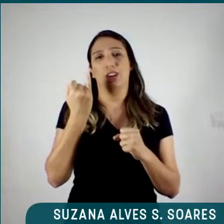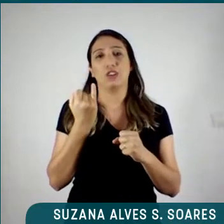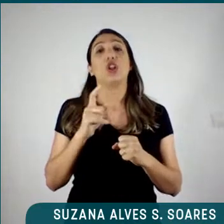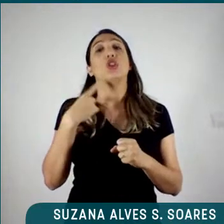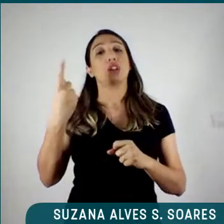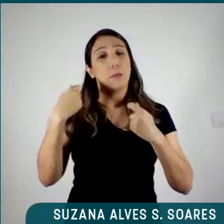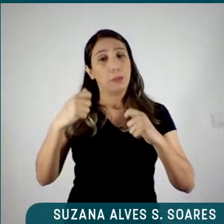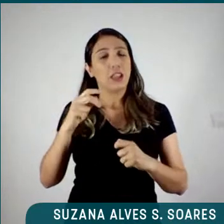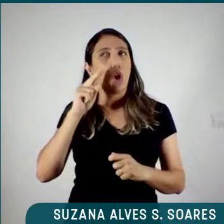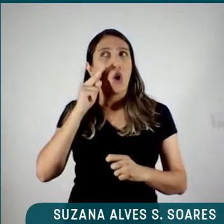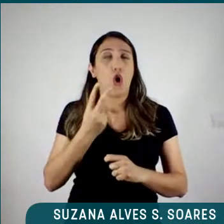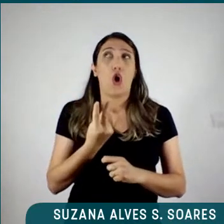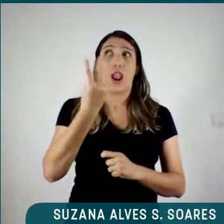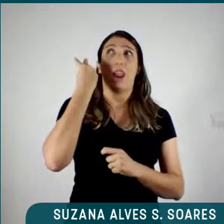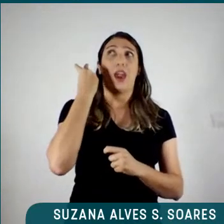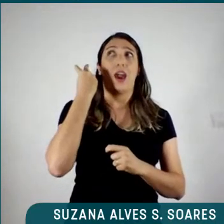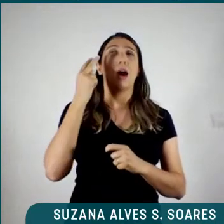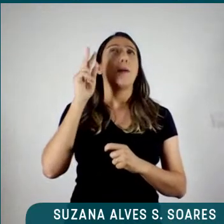of this movement. And